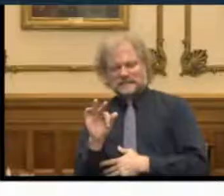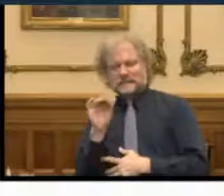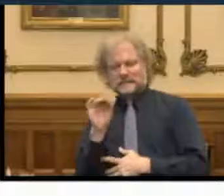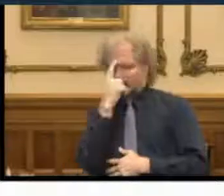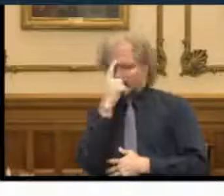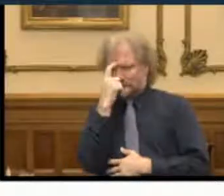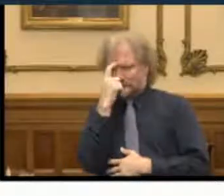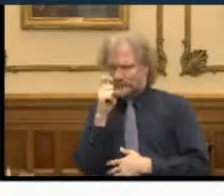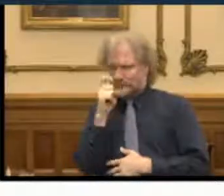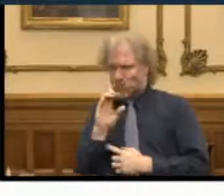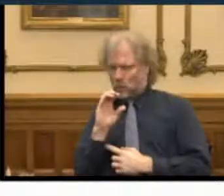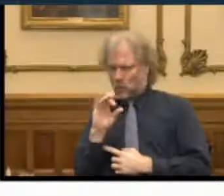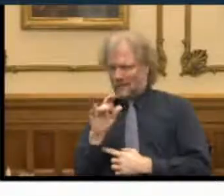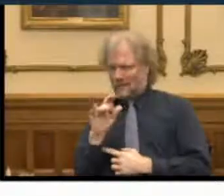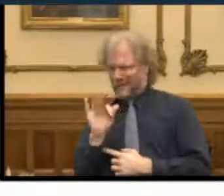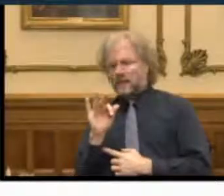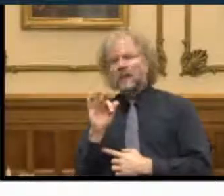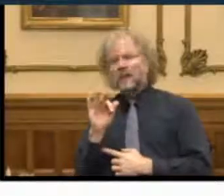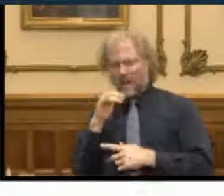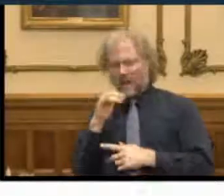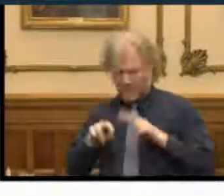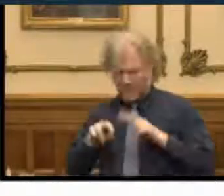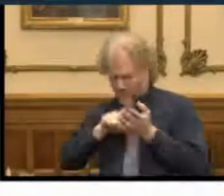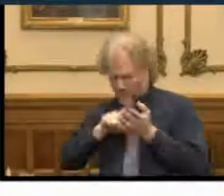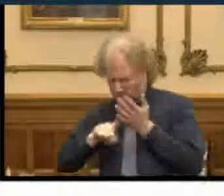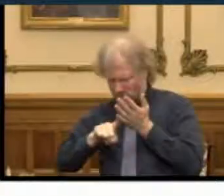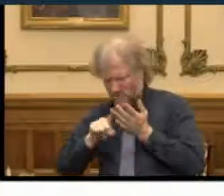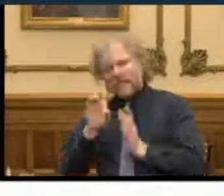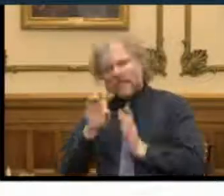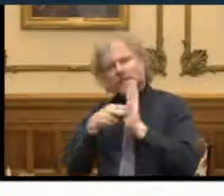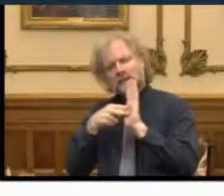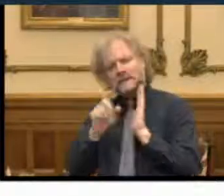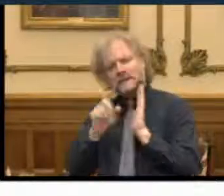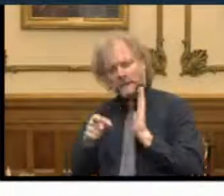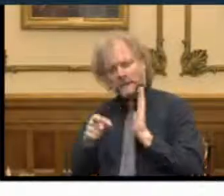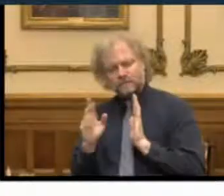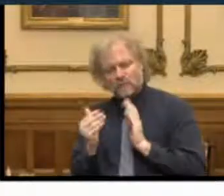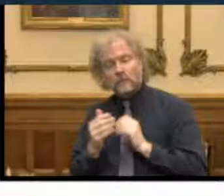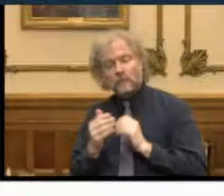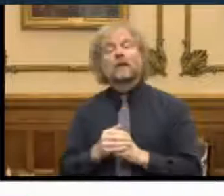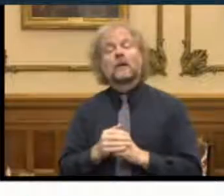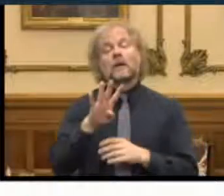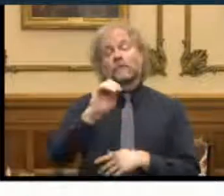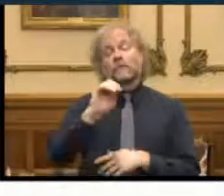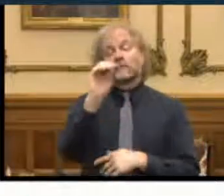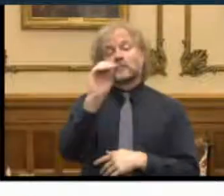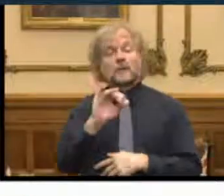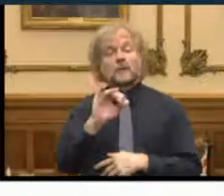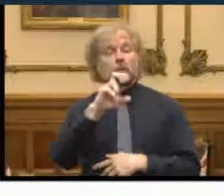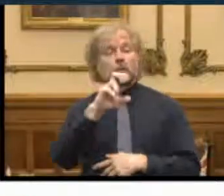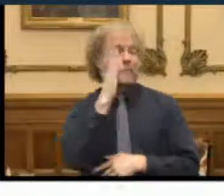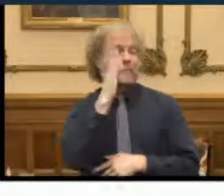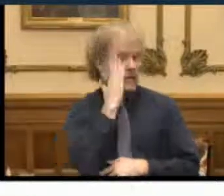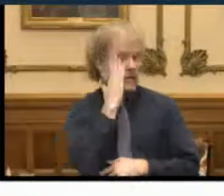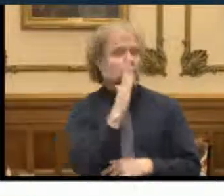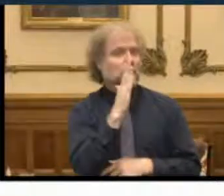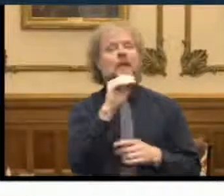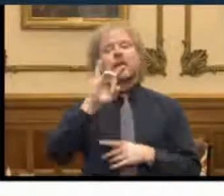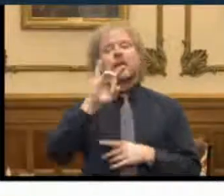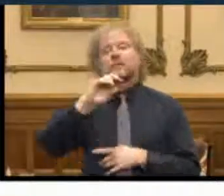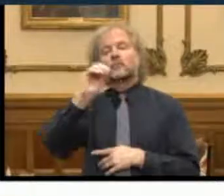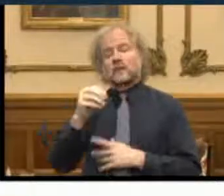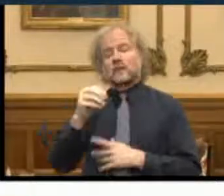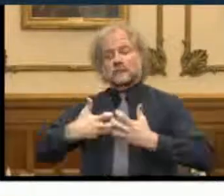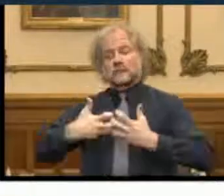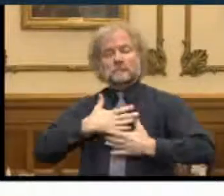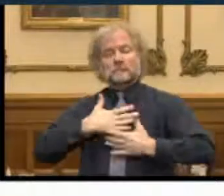this disease based on their clinical diagnosis. Currently, 40% of ICU beds and more than 82% of ventilators